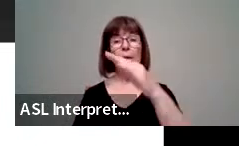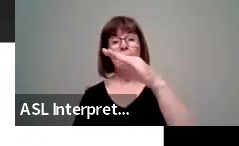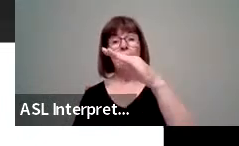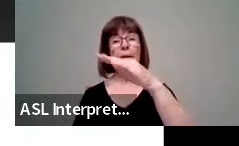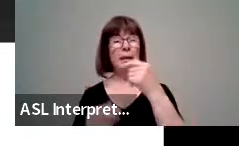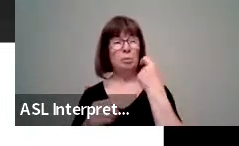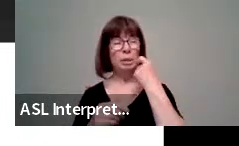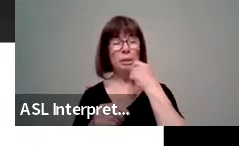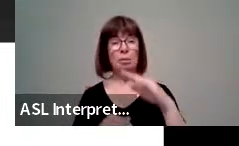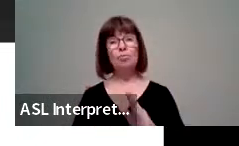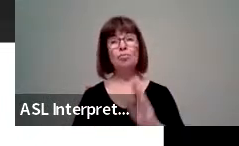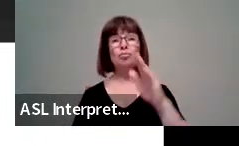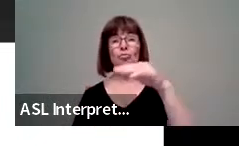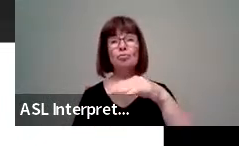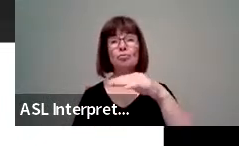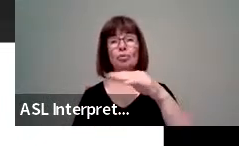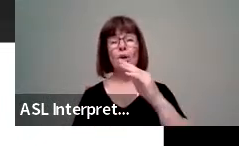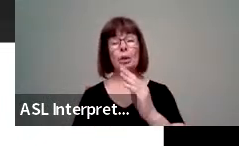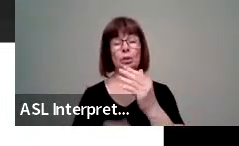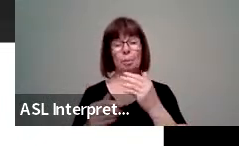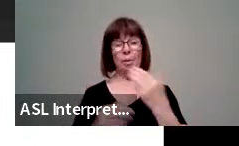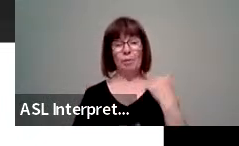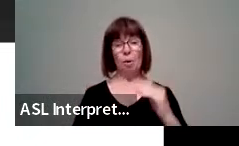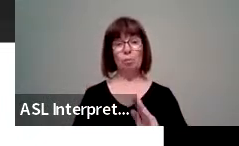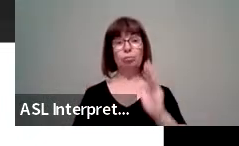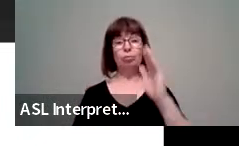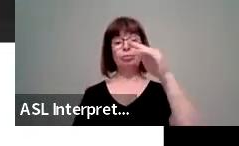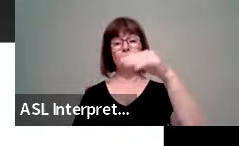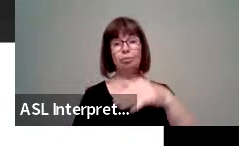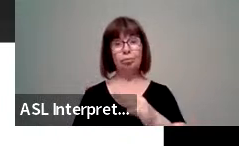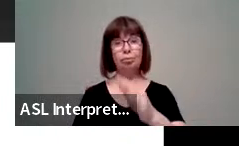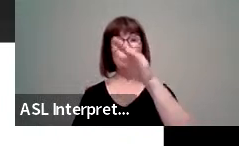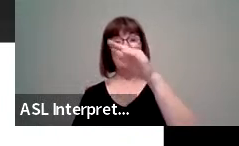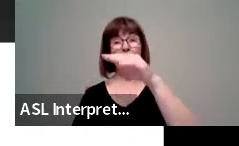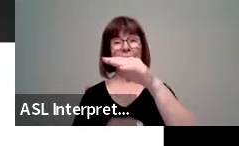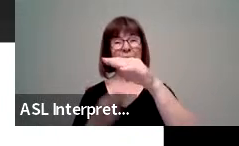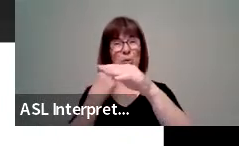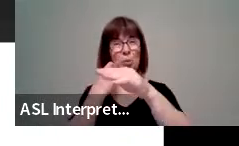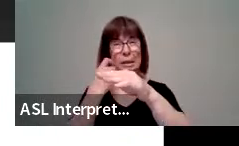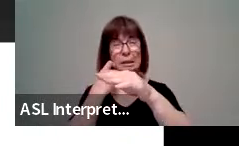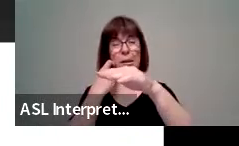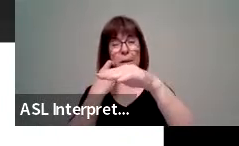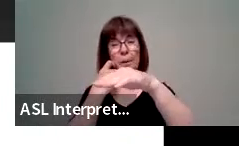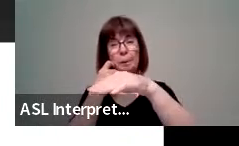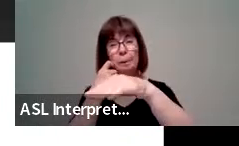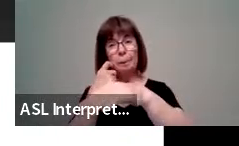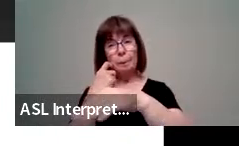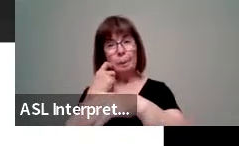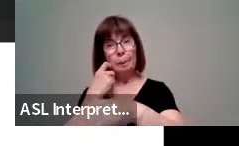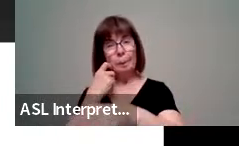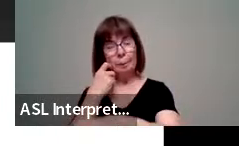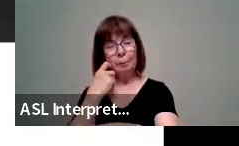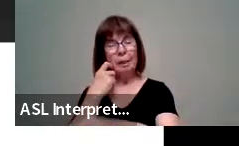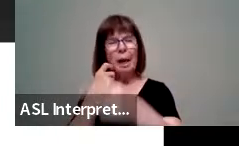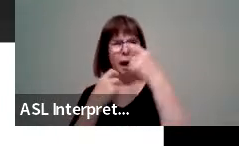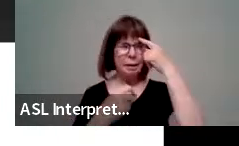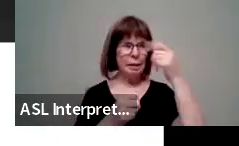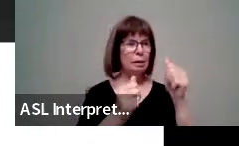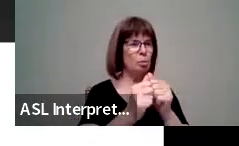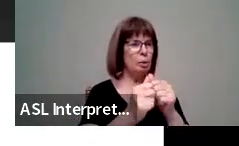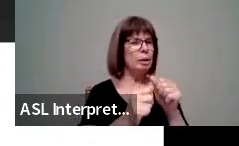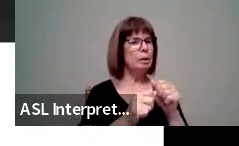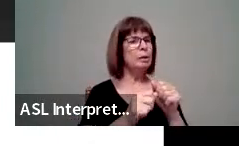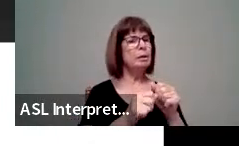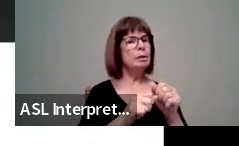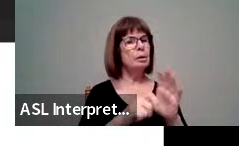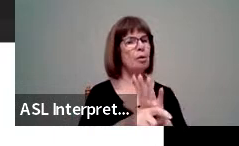decline. So I'm just in a wait and see mode on this. I think with COVID, it's a matter of